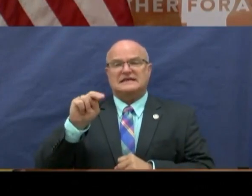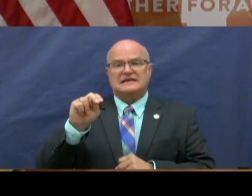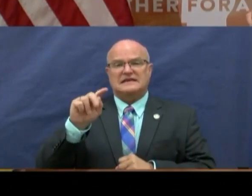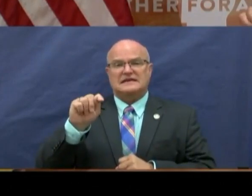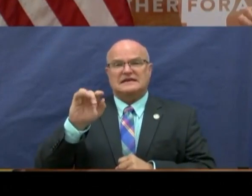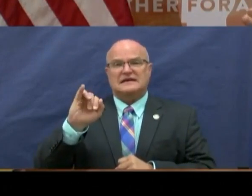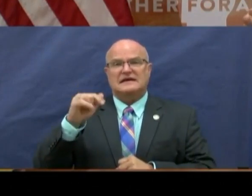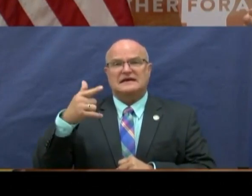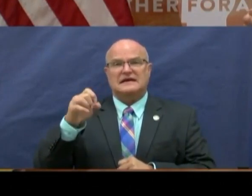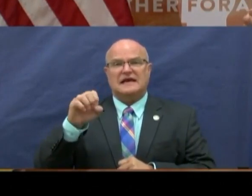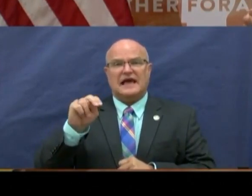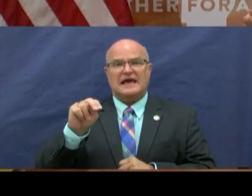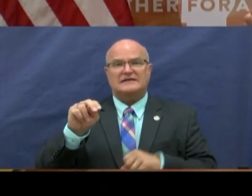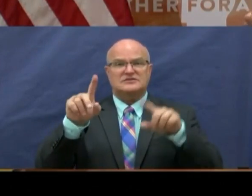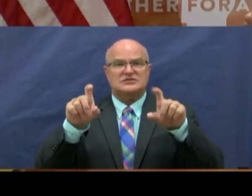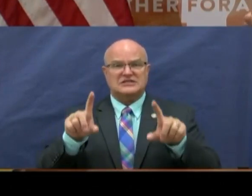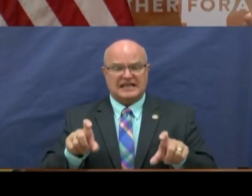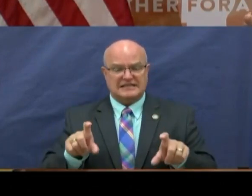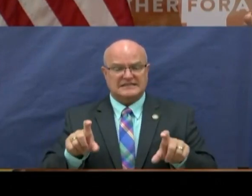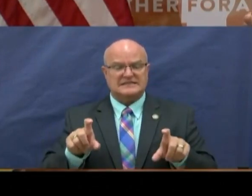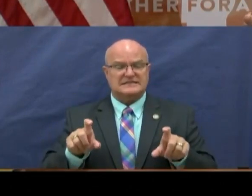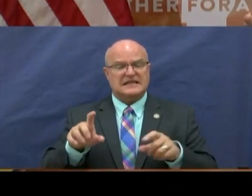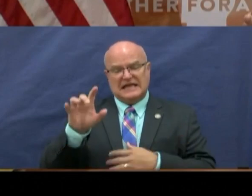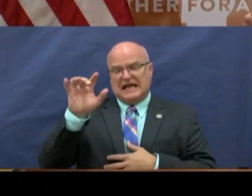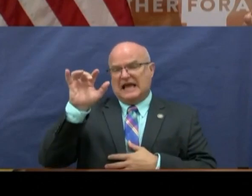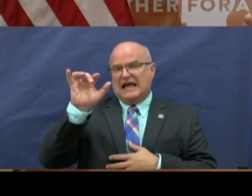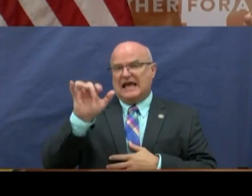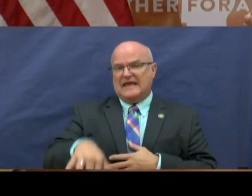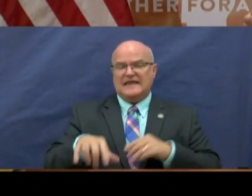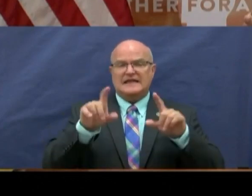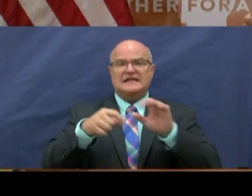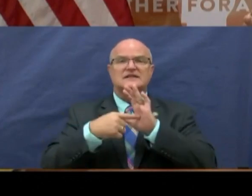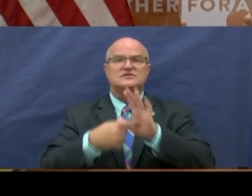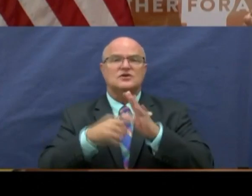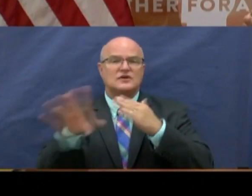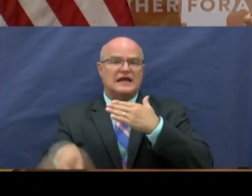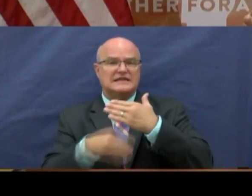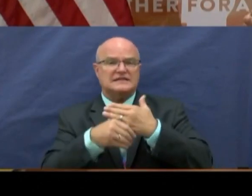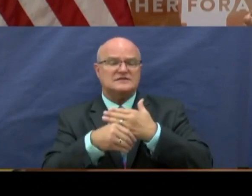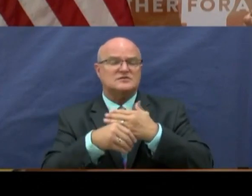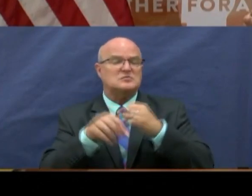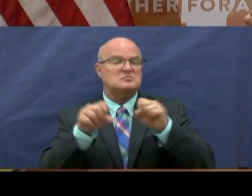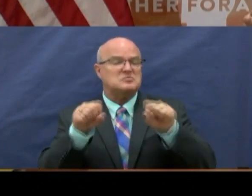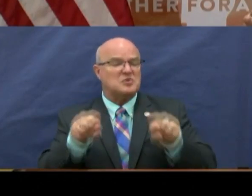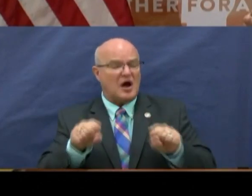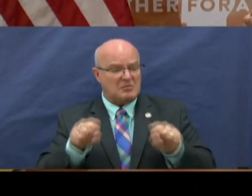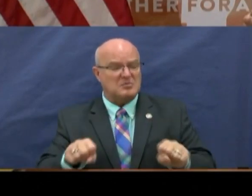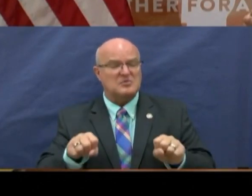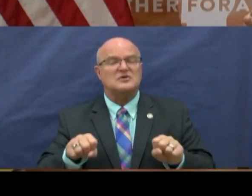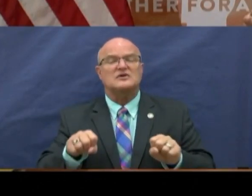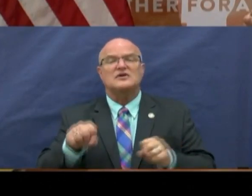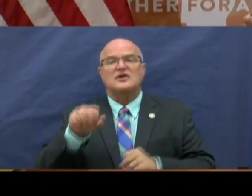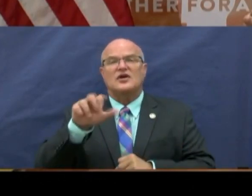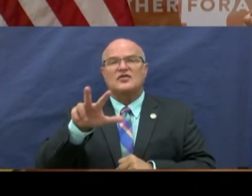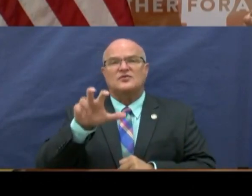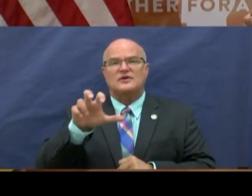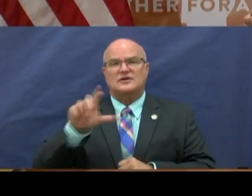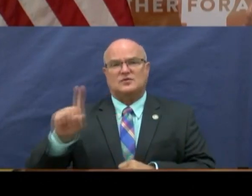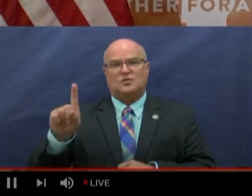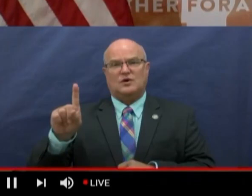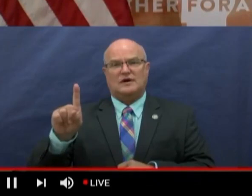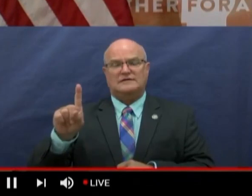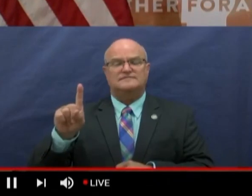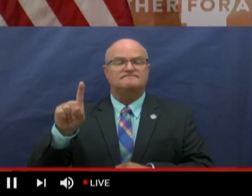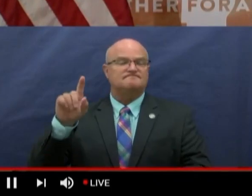and other means, and the antigen testing showed additional probable cases of 301, and